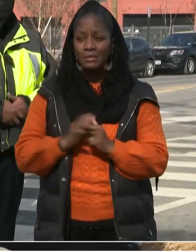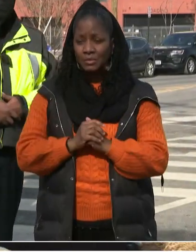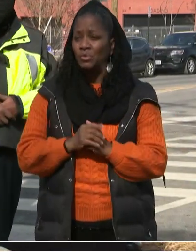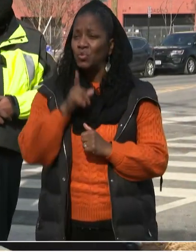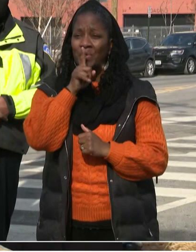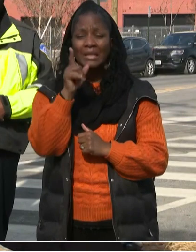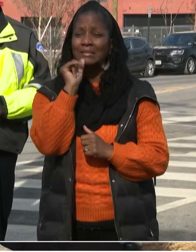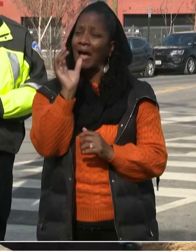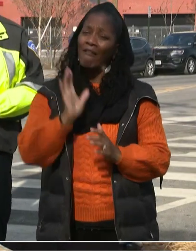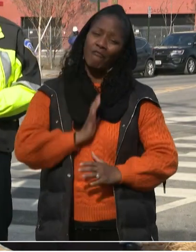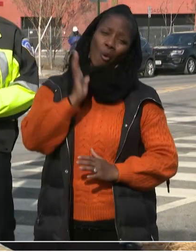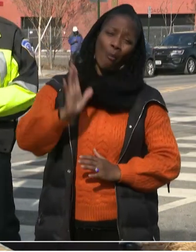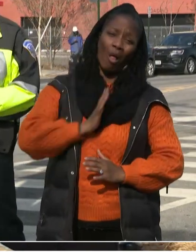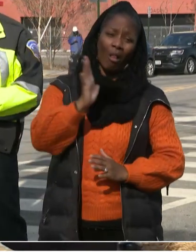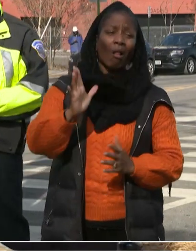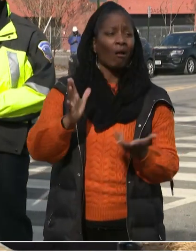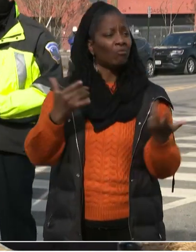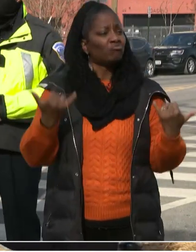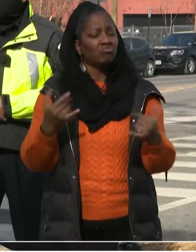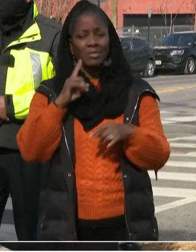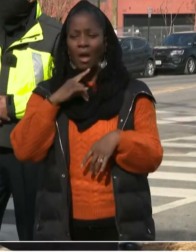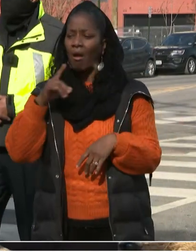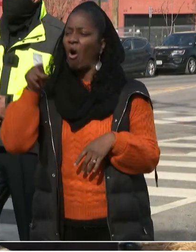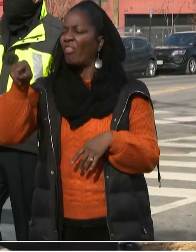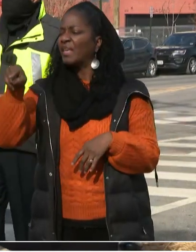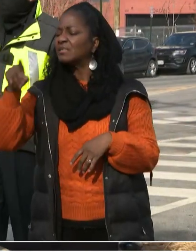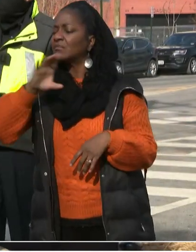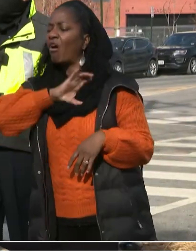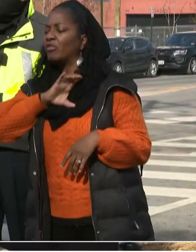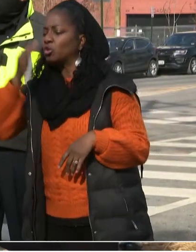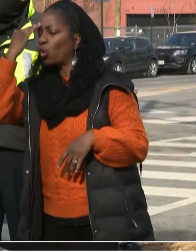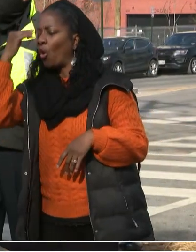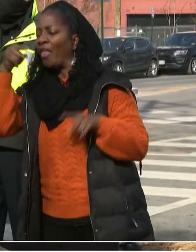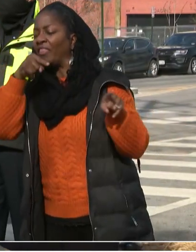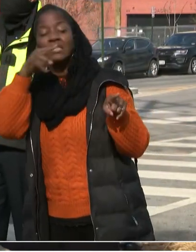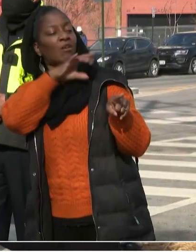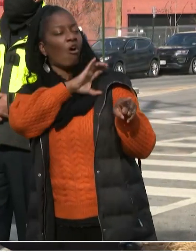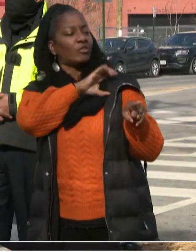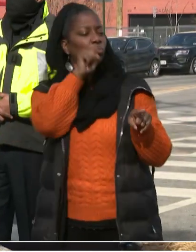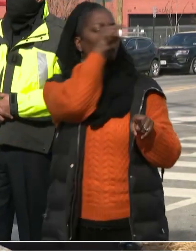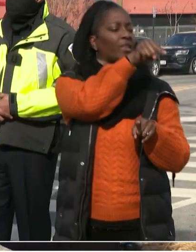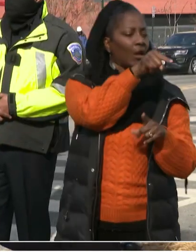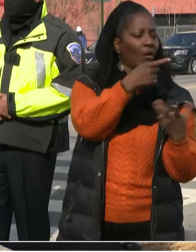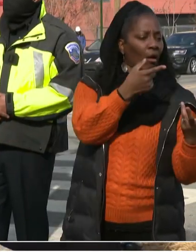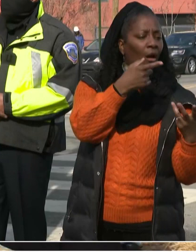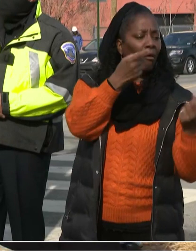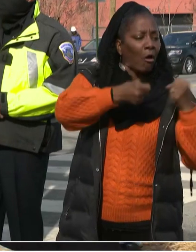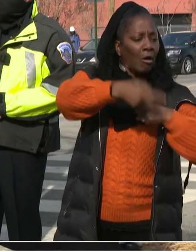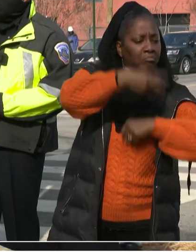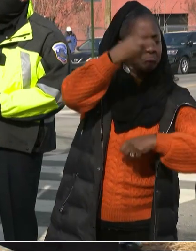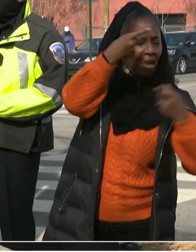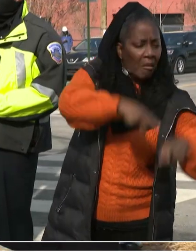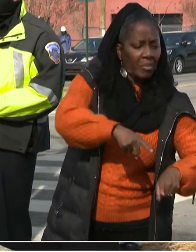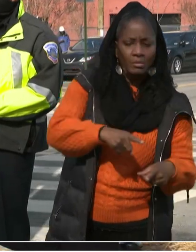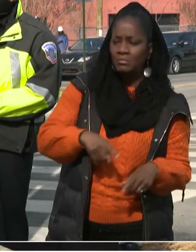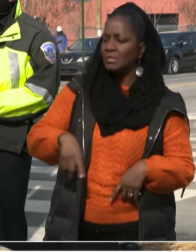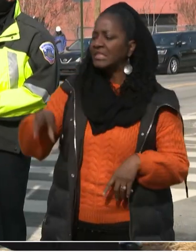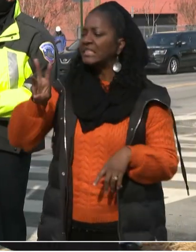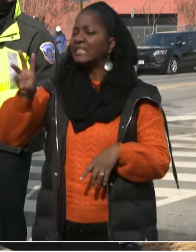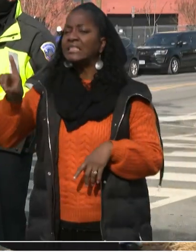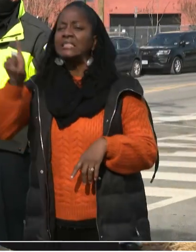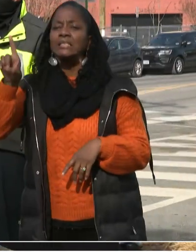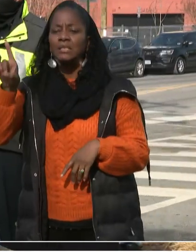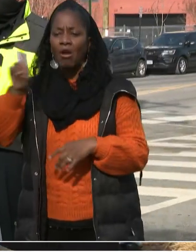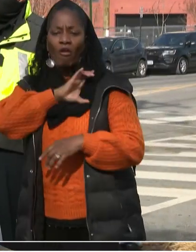not formalized. It's more of, hey, this officer over here knows this officer over here in the county. A carjacking happens. A 6D officer picks up the phone and